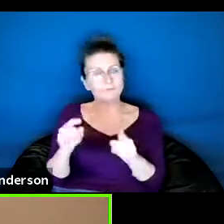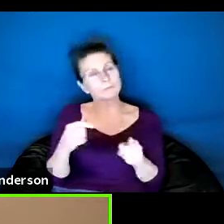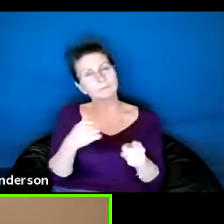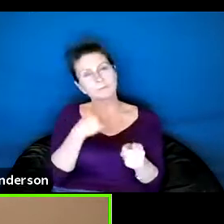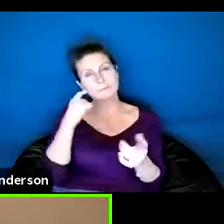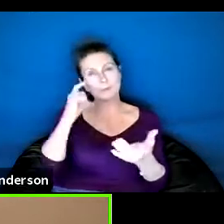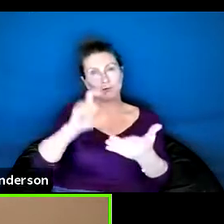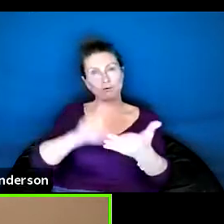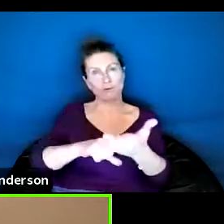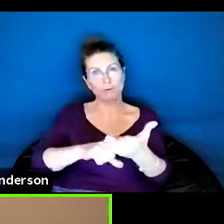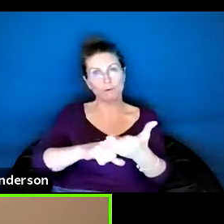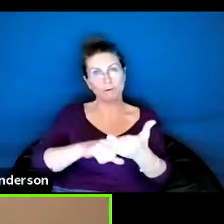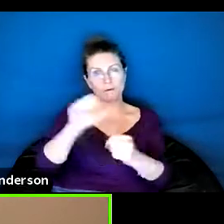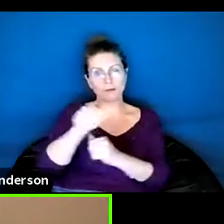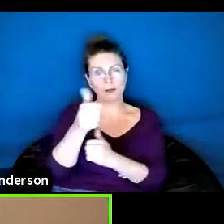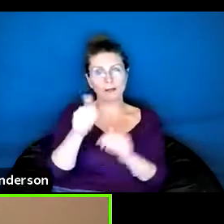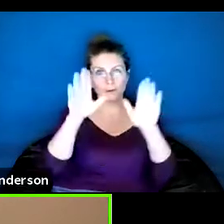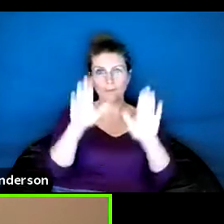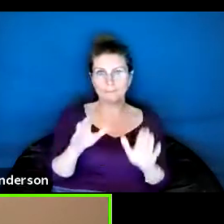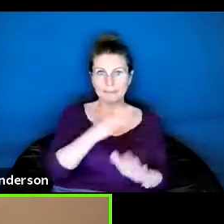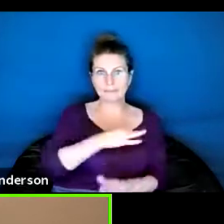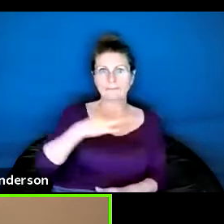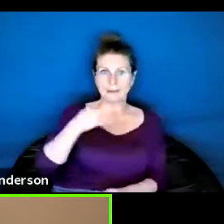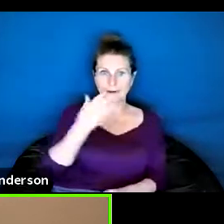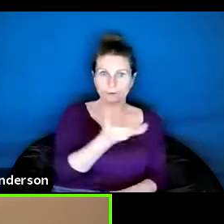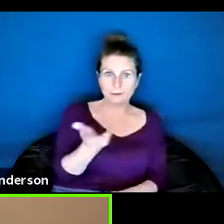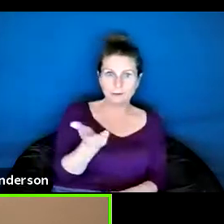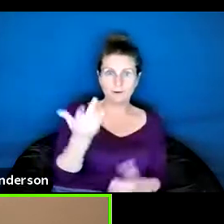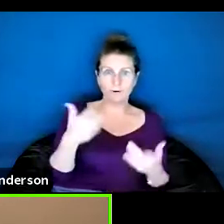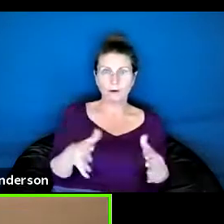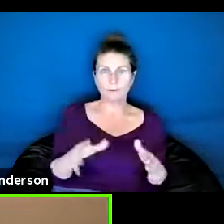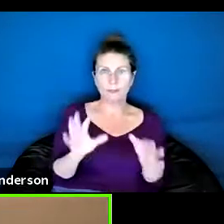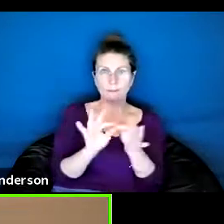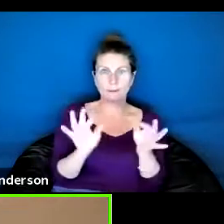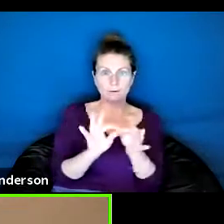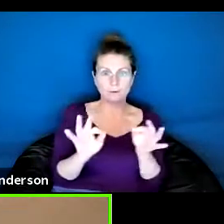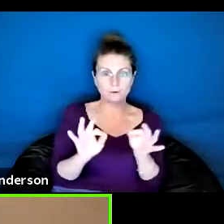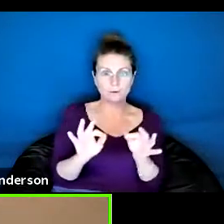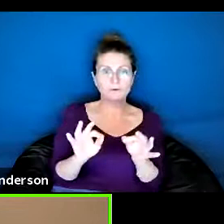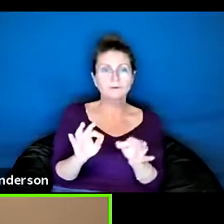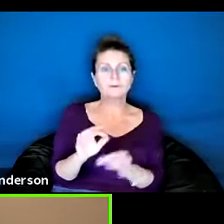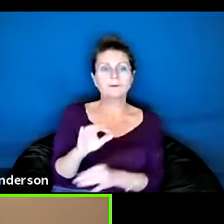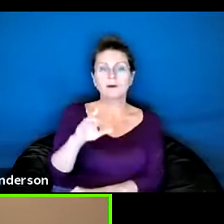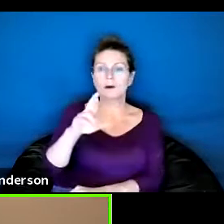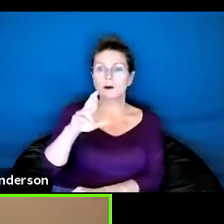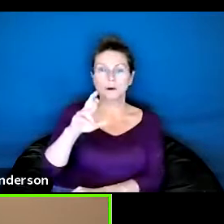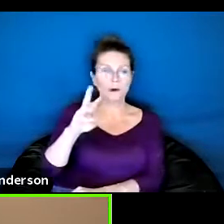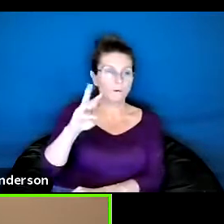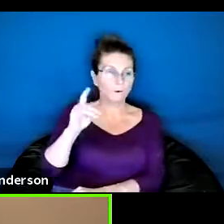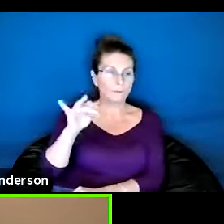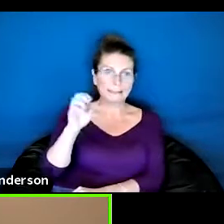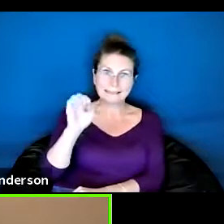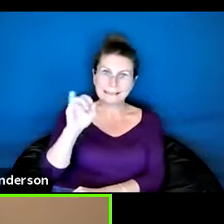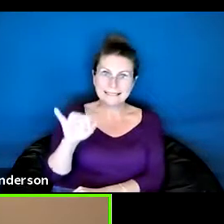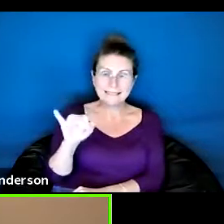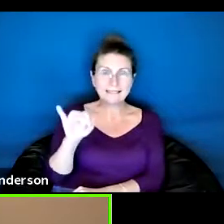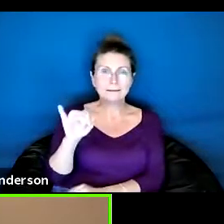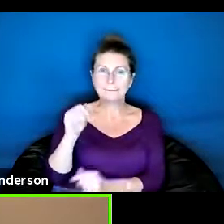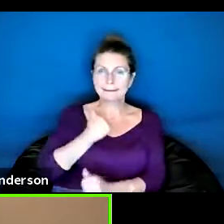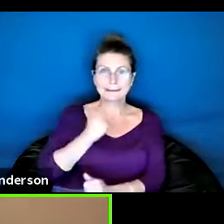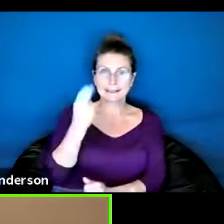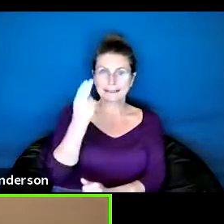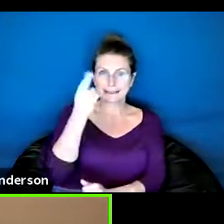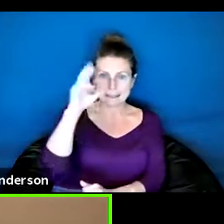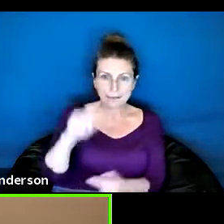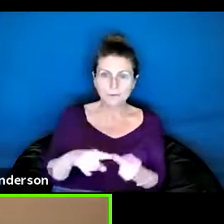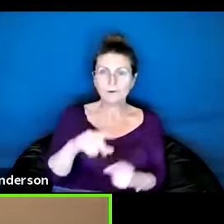acknowledge some of the other terrific faculty there that had already been mentioned. James Orbinski is basically a Canadian hero in global health.